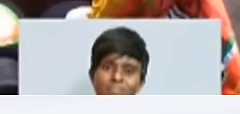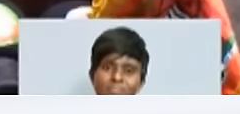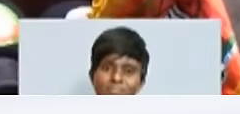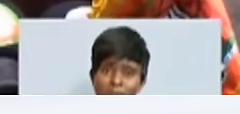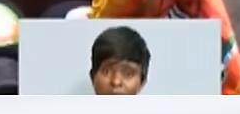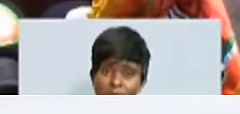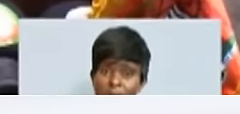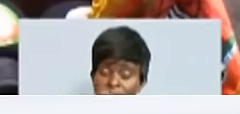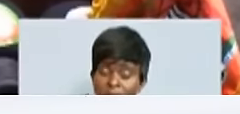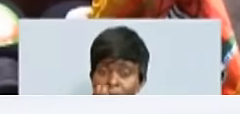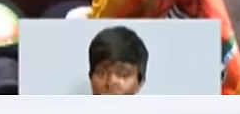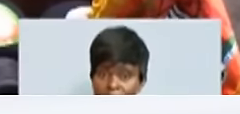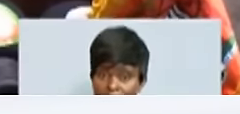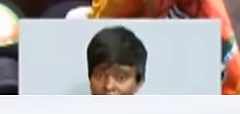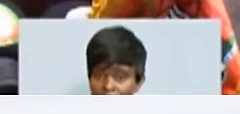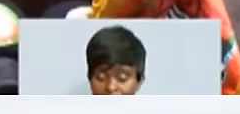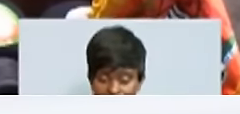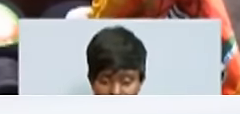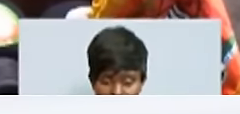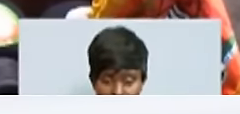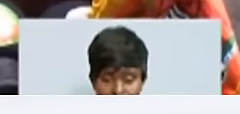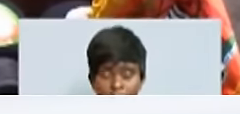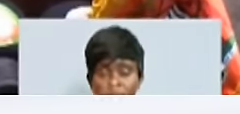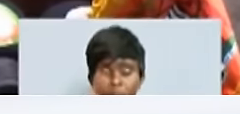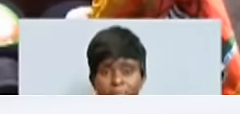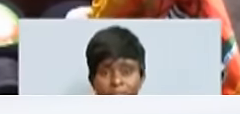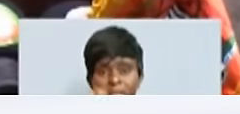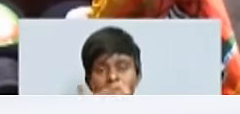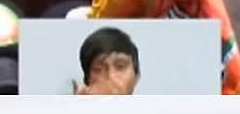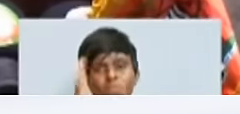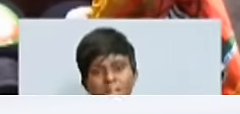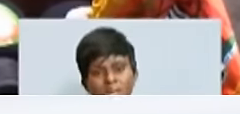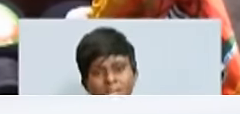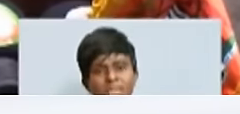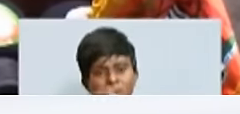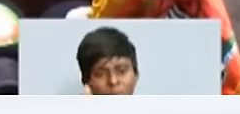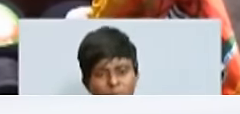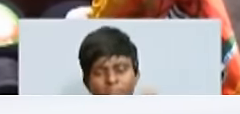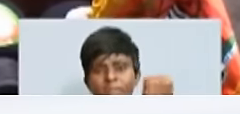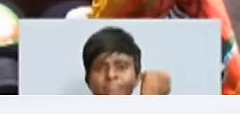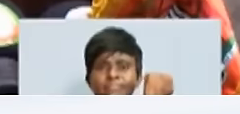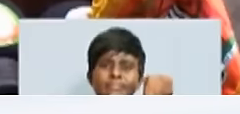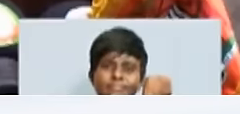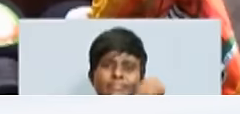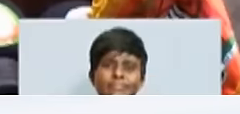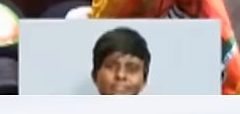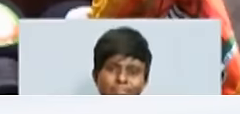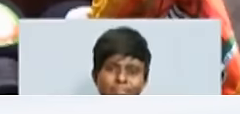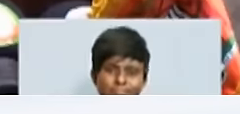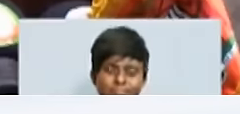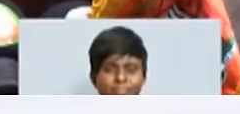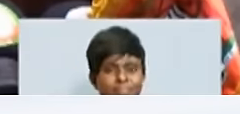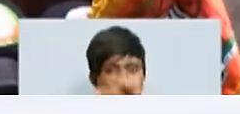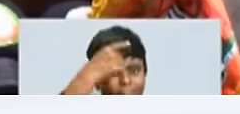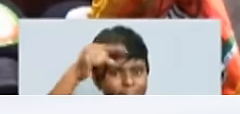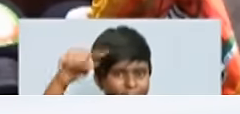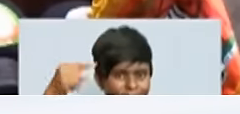Further, some of our youth who were condemned to poverty, to roaming